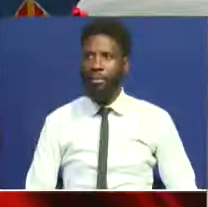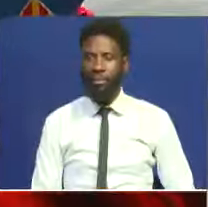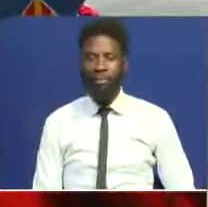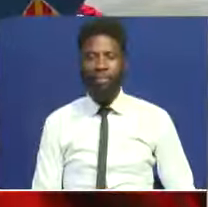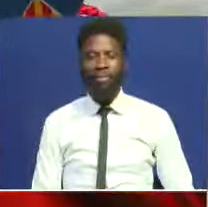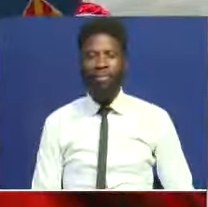for